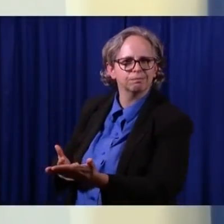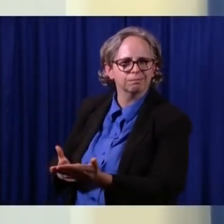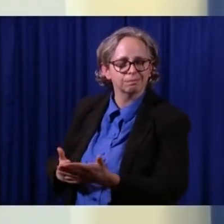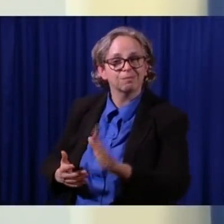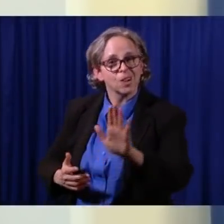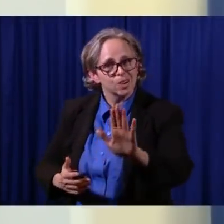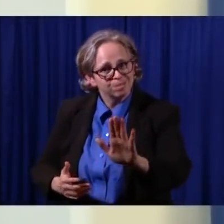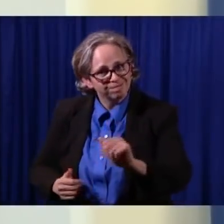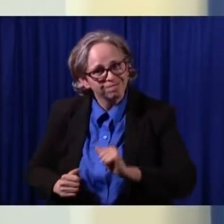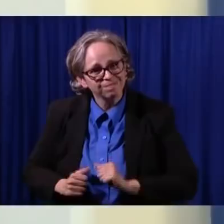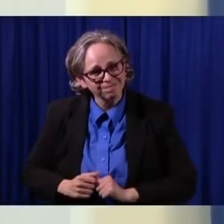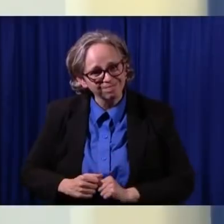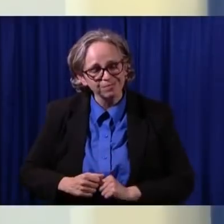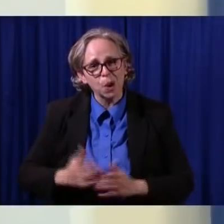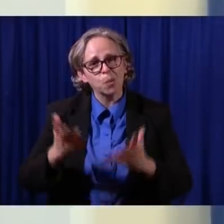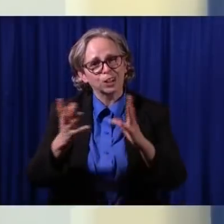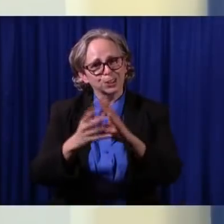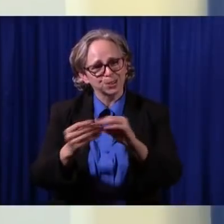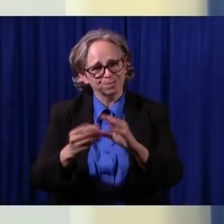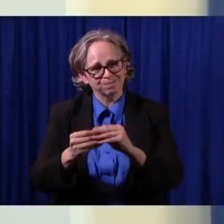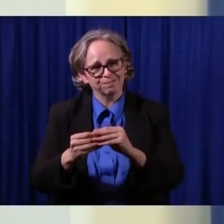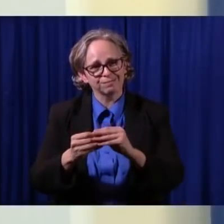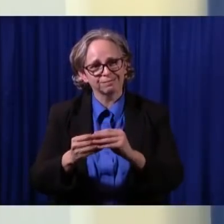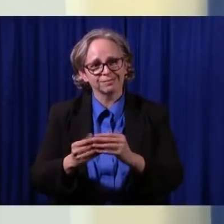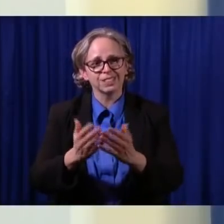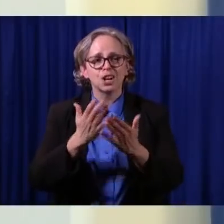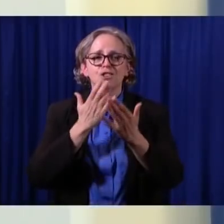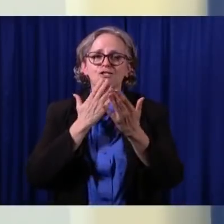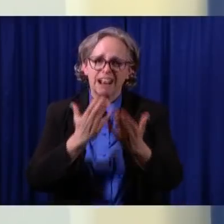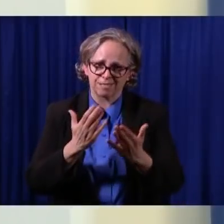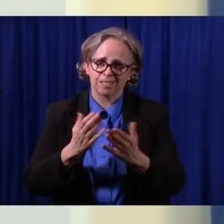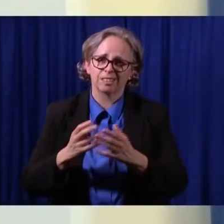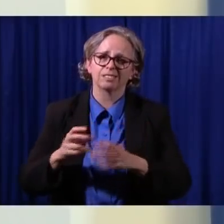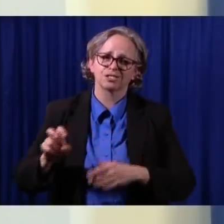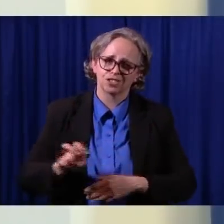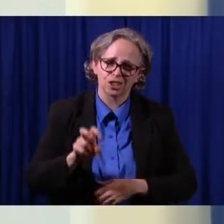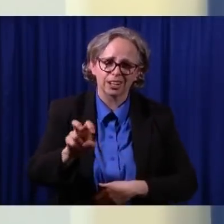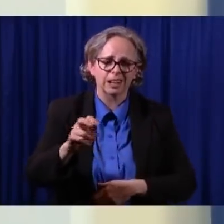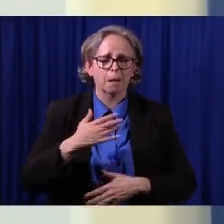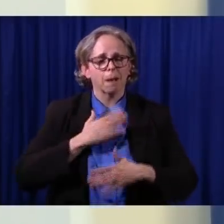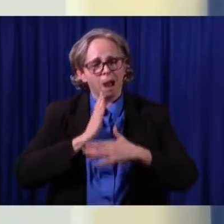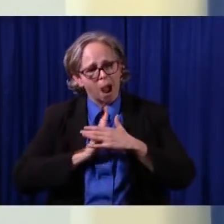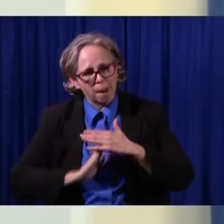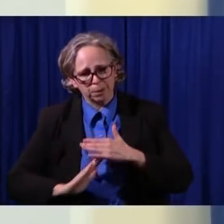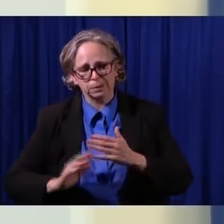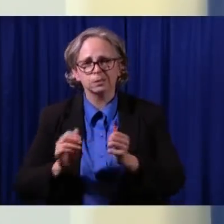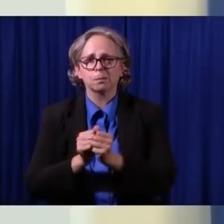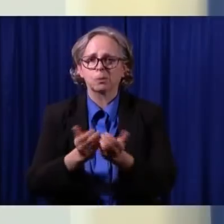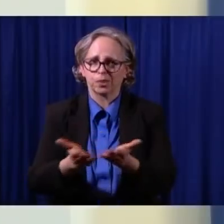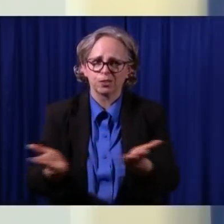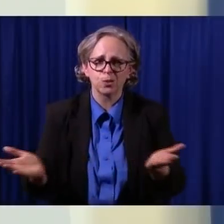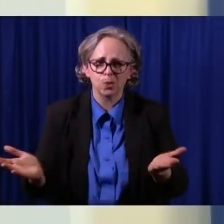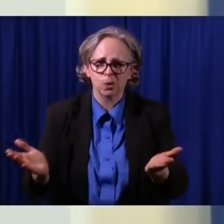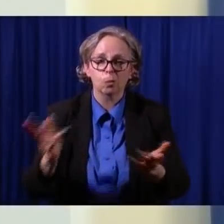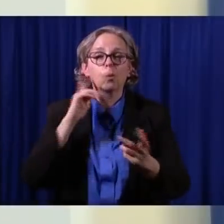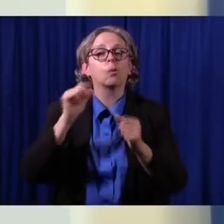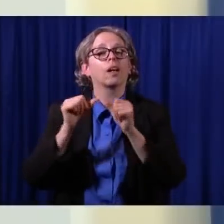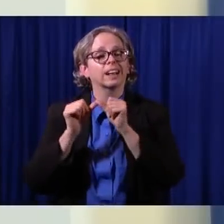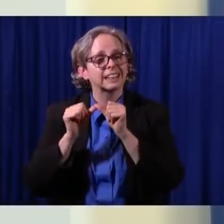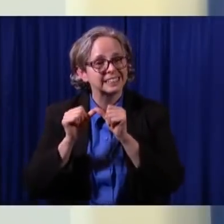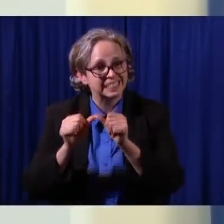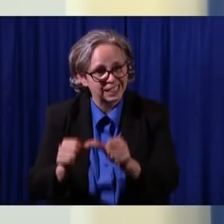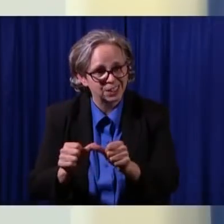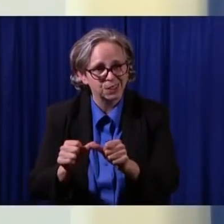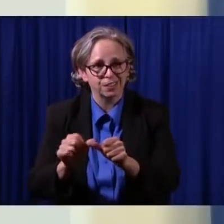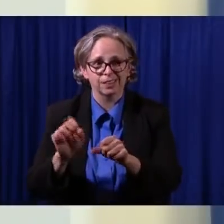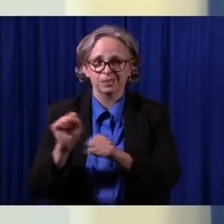want to say this is a grateful journey I'm on, very humbled to be on with you, and we'll continue with all these colleagues, Governor, to work